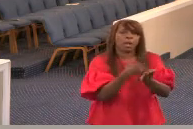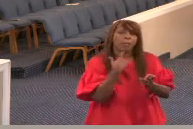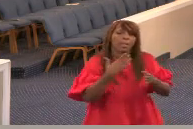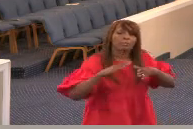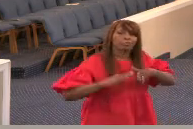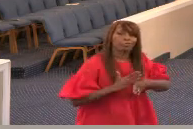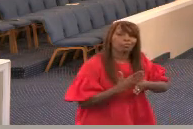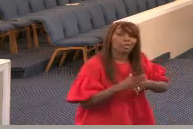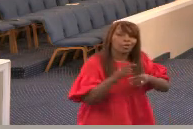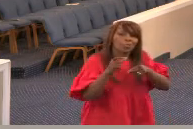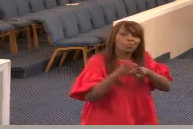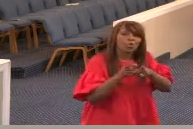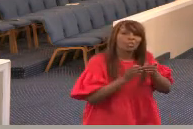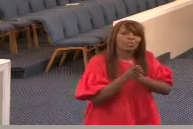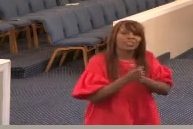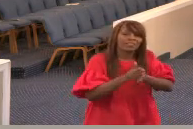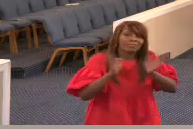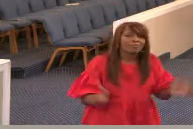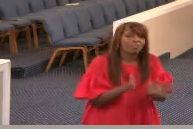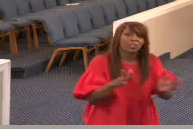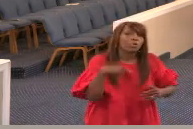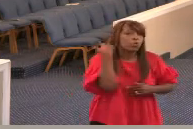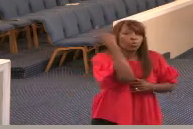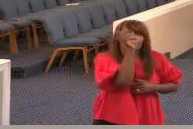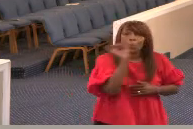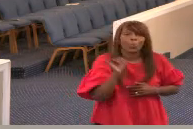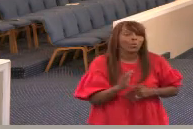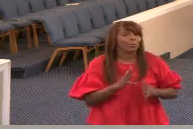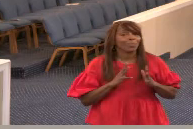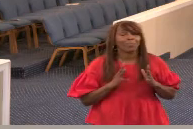encouragement even when it doesn't look well. Paul,